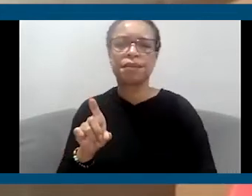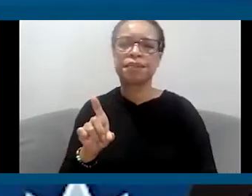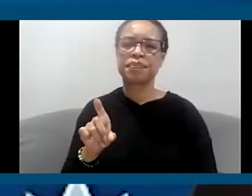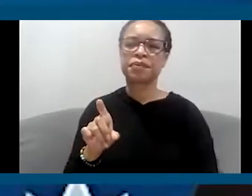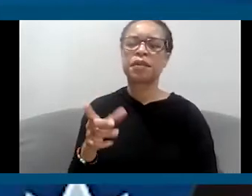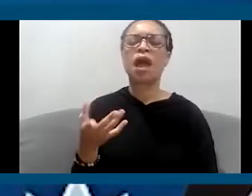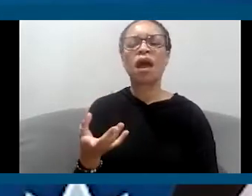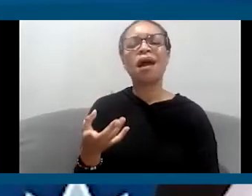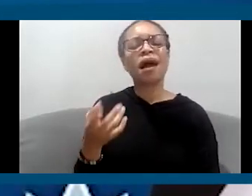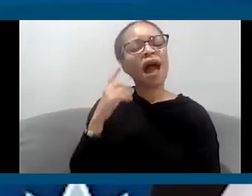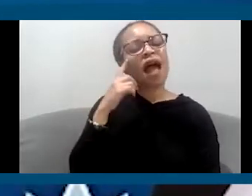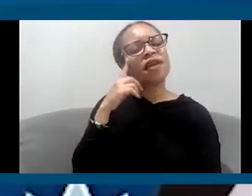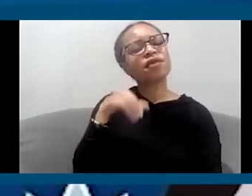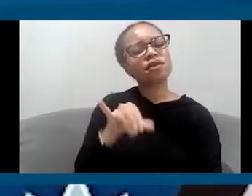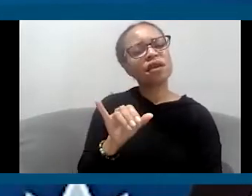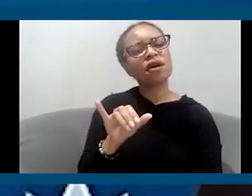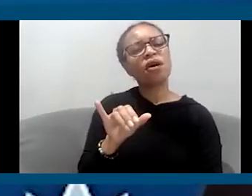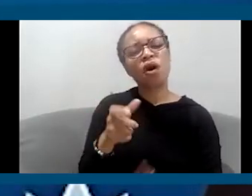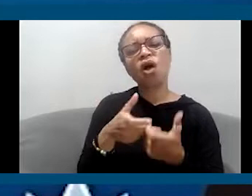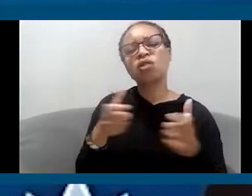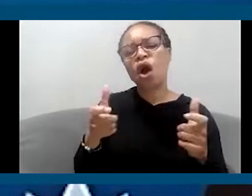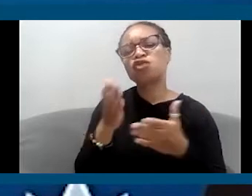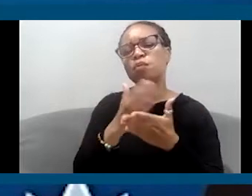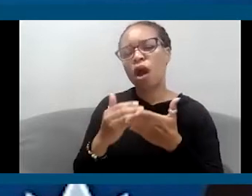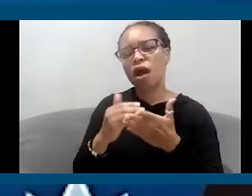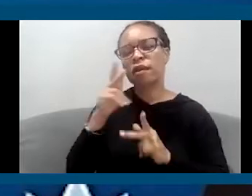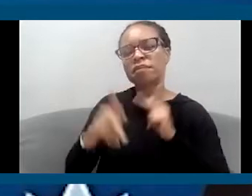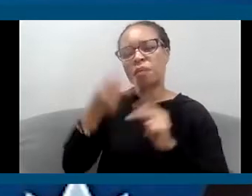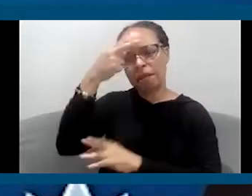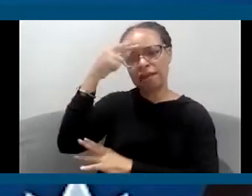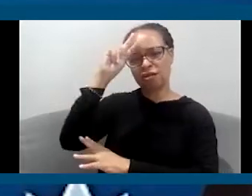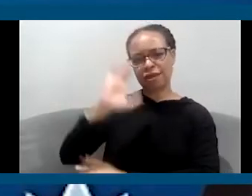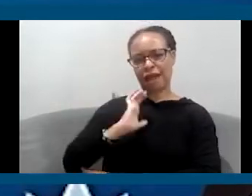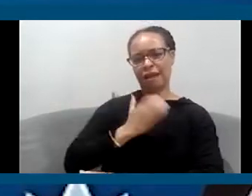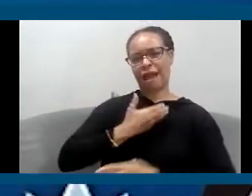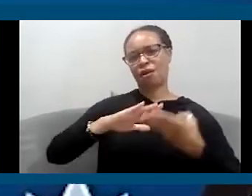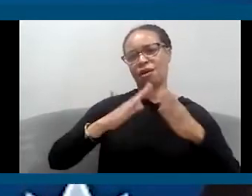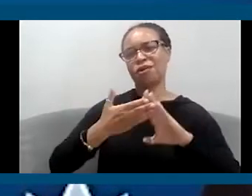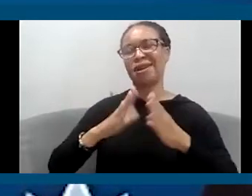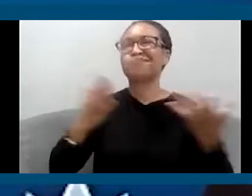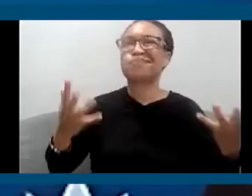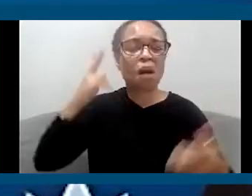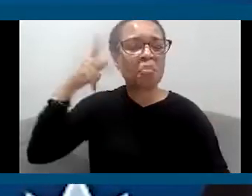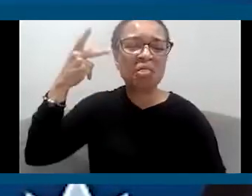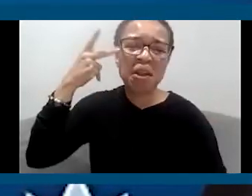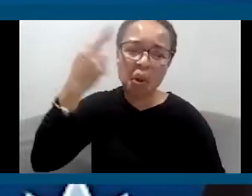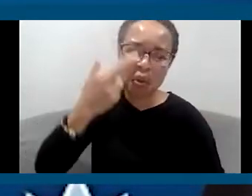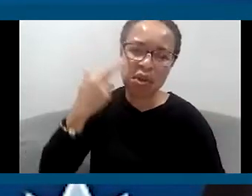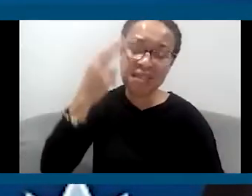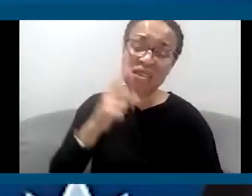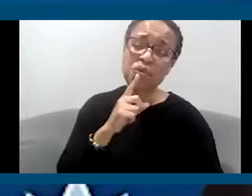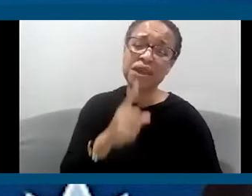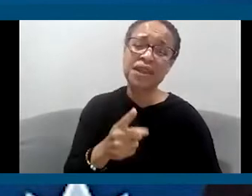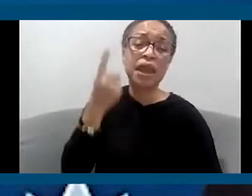You know, I think there's still a large segment that misunderstands our community. And unfortunately, it's for political reasons. I mean, you look at, if you